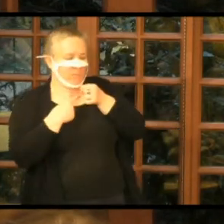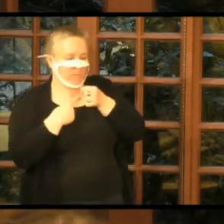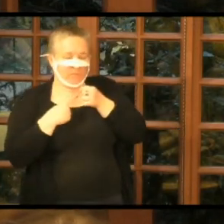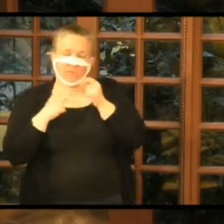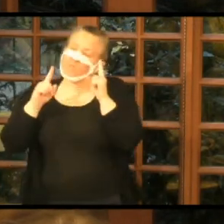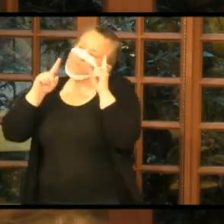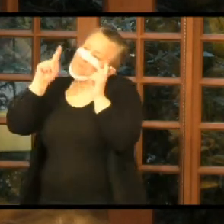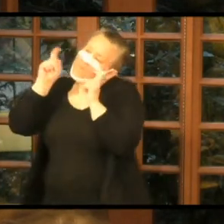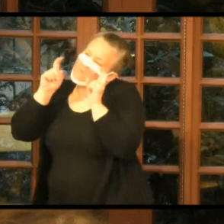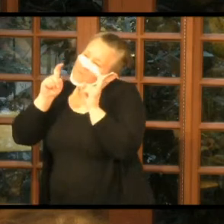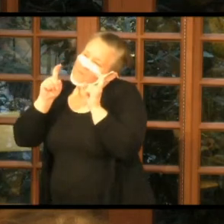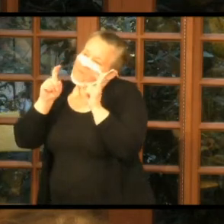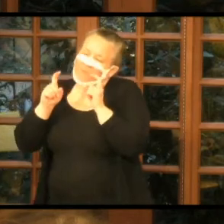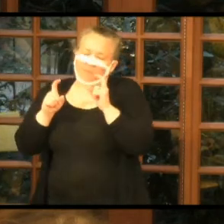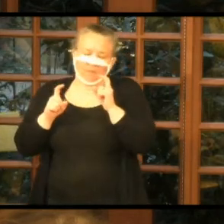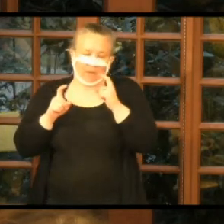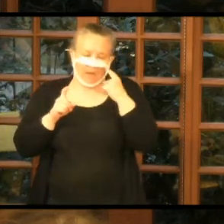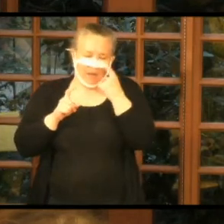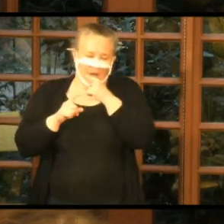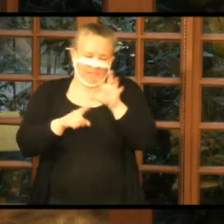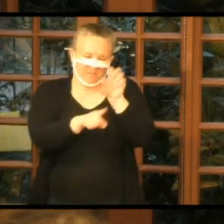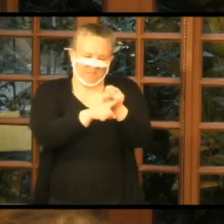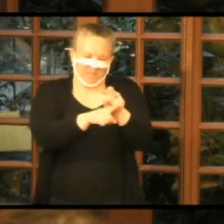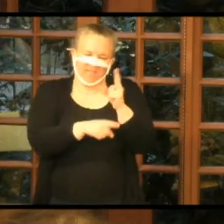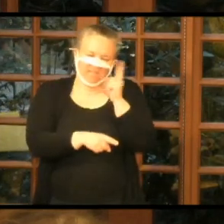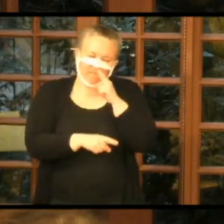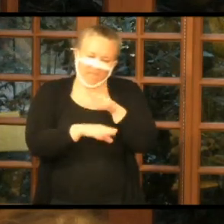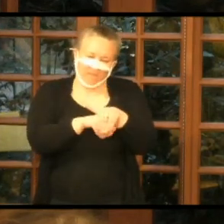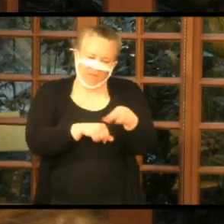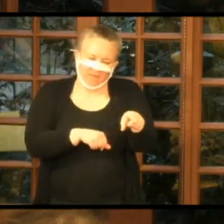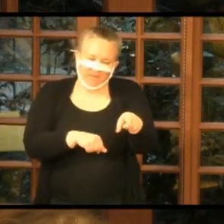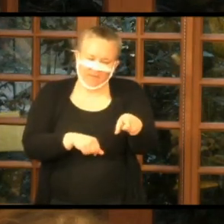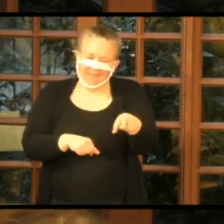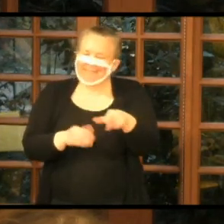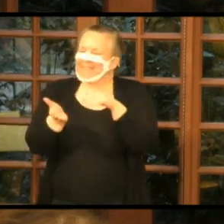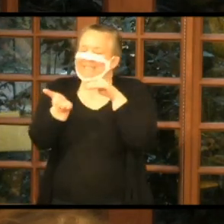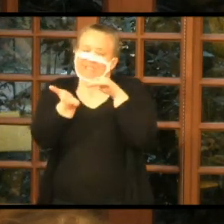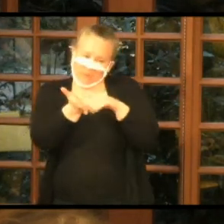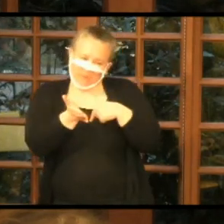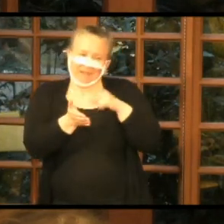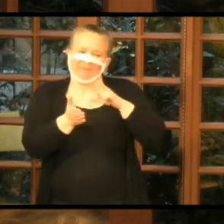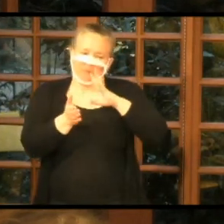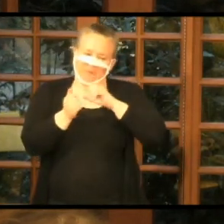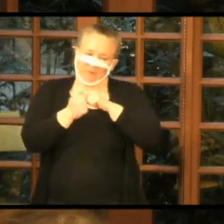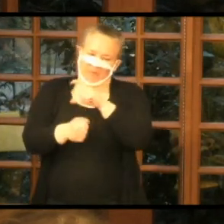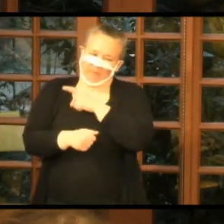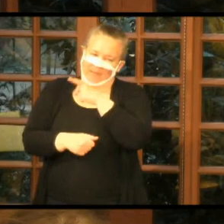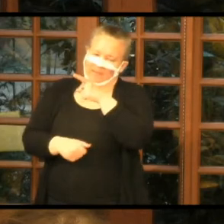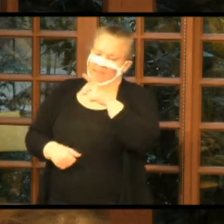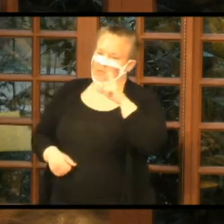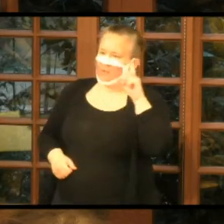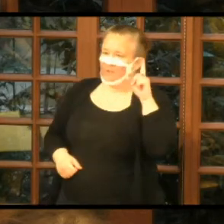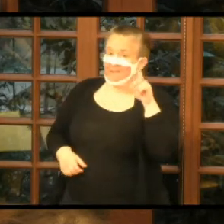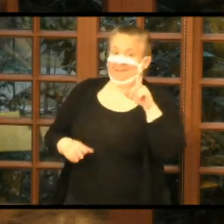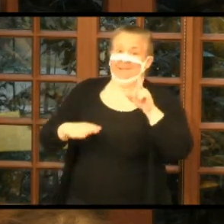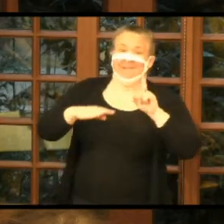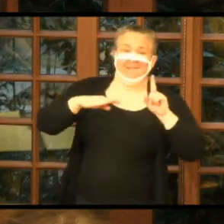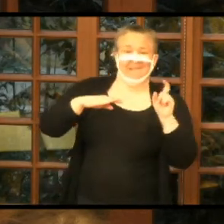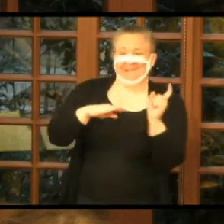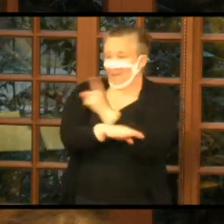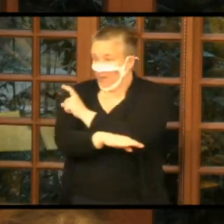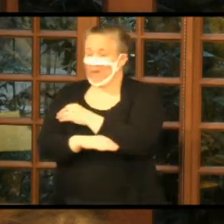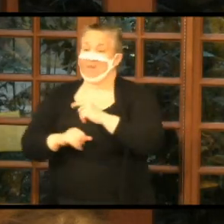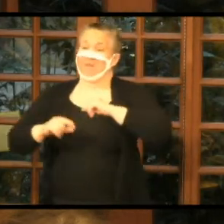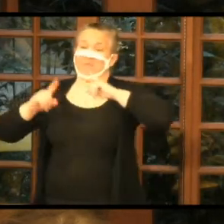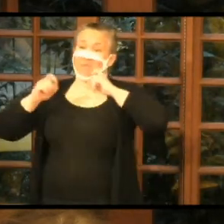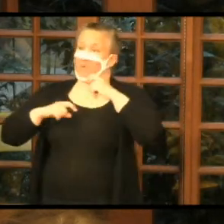that rings false around the eyes. "If you'll excuse me, I have to go speak with the police," she says. She steps away from the podium, but the reporter's